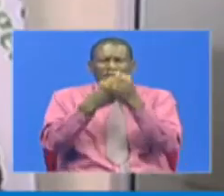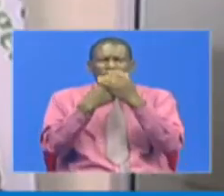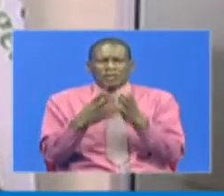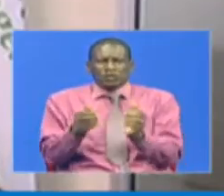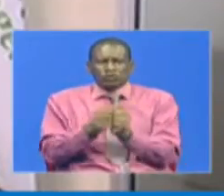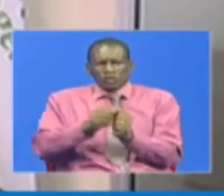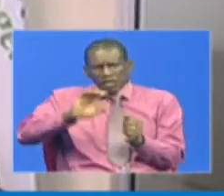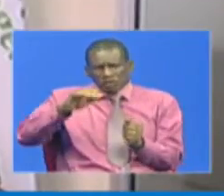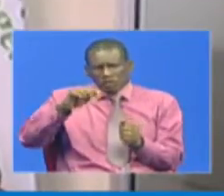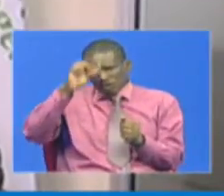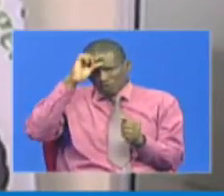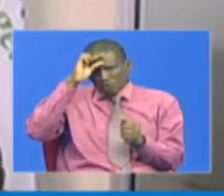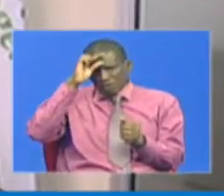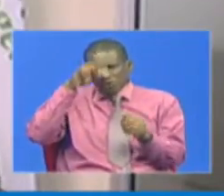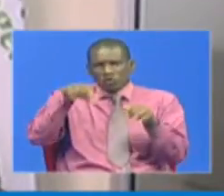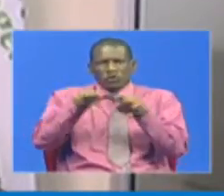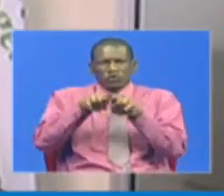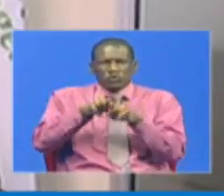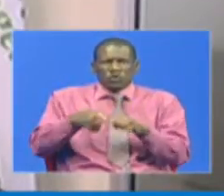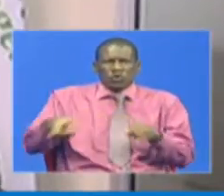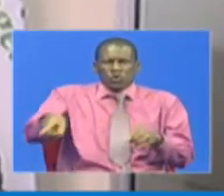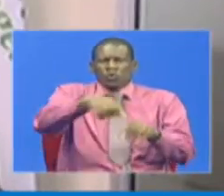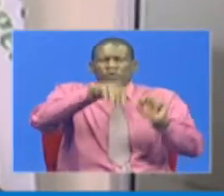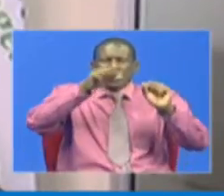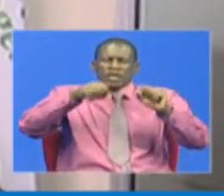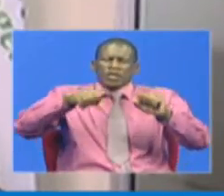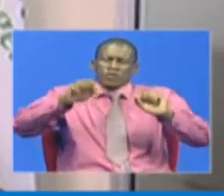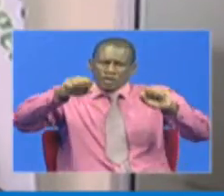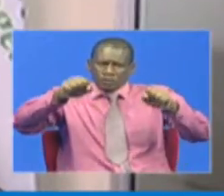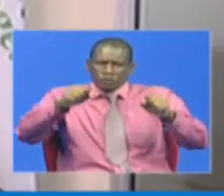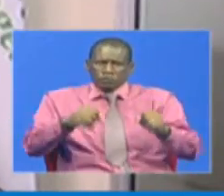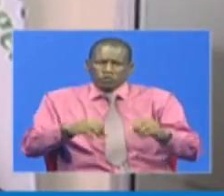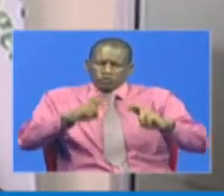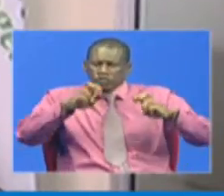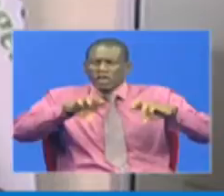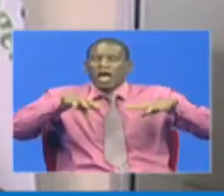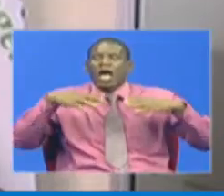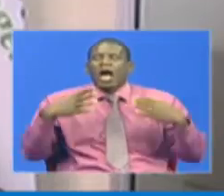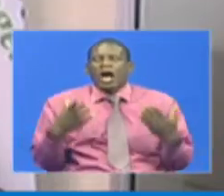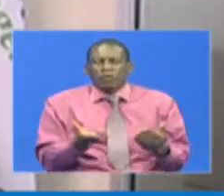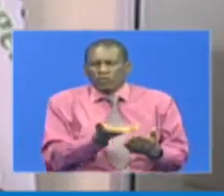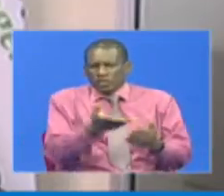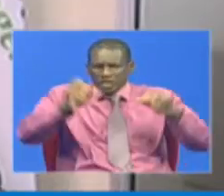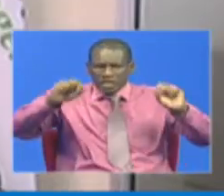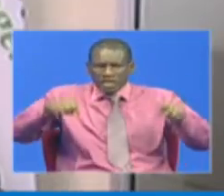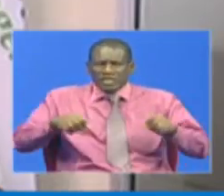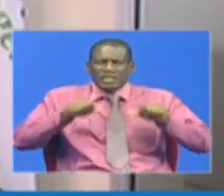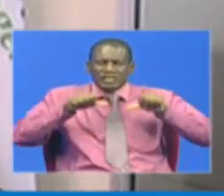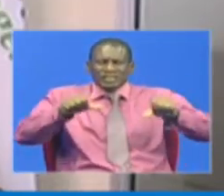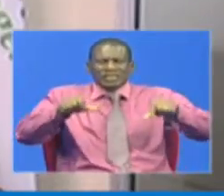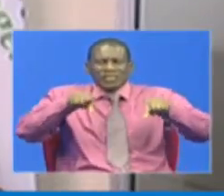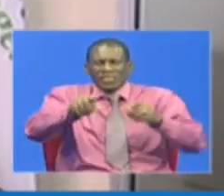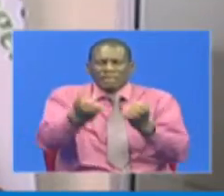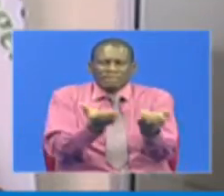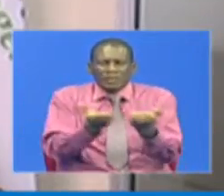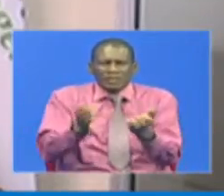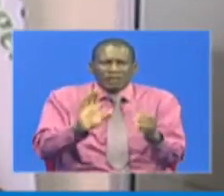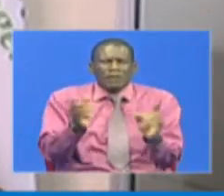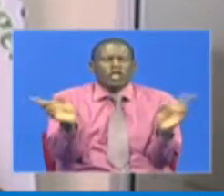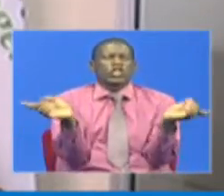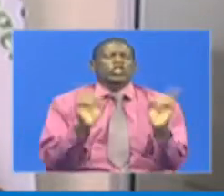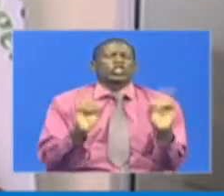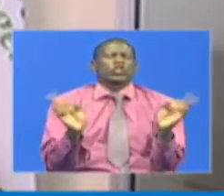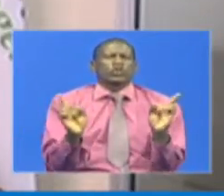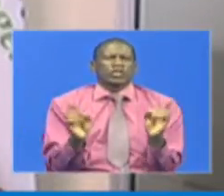county governments as well, we are able to look at how they can be able to sustain their businesses by not